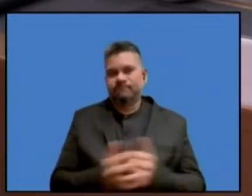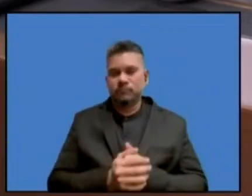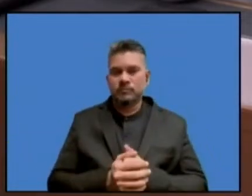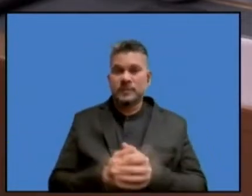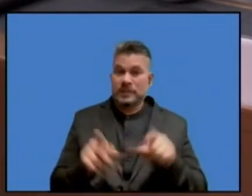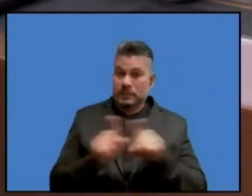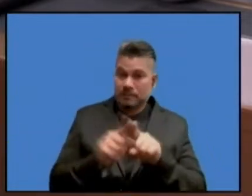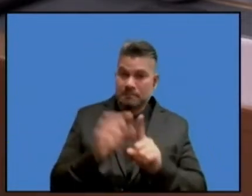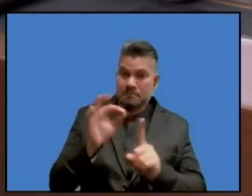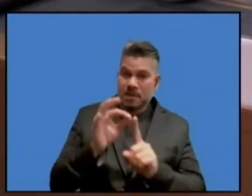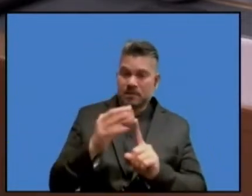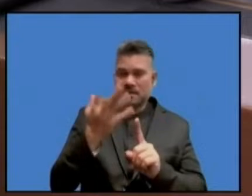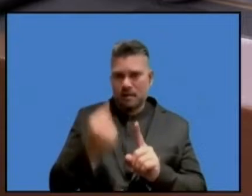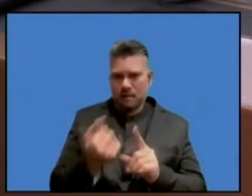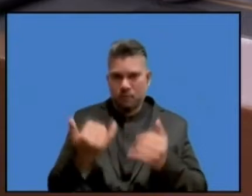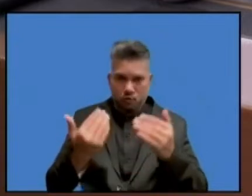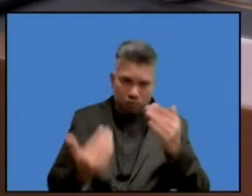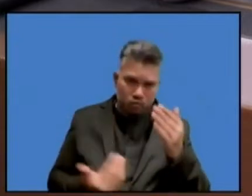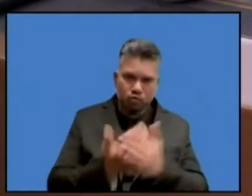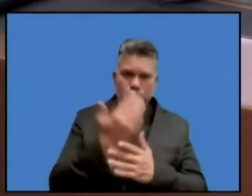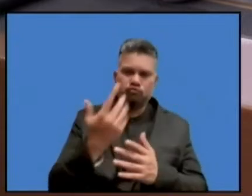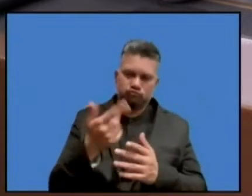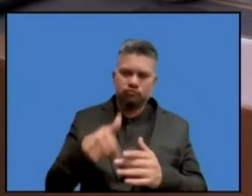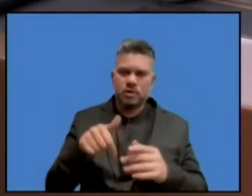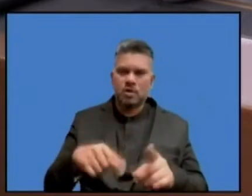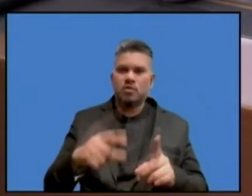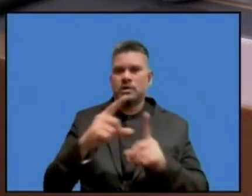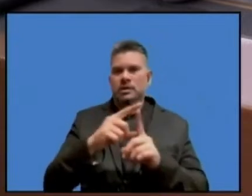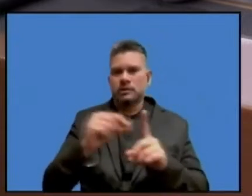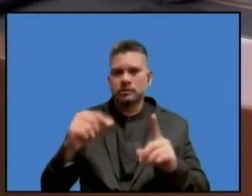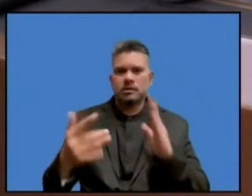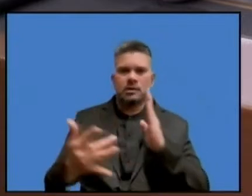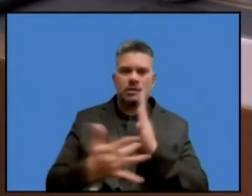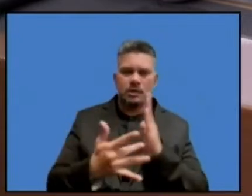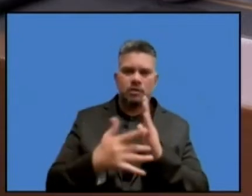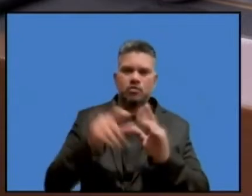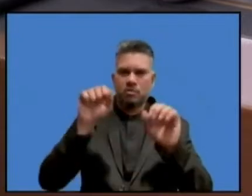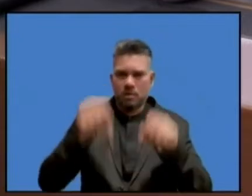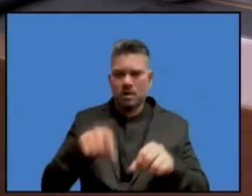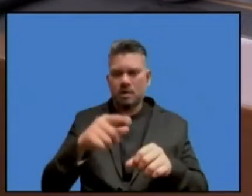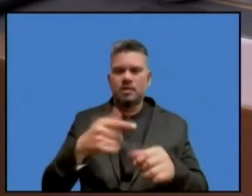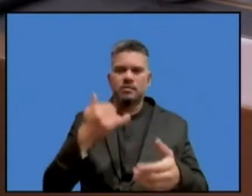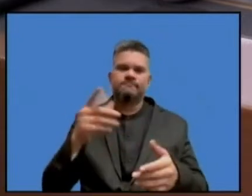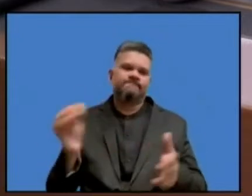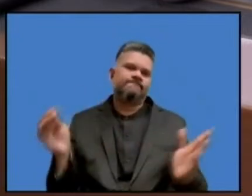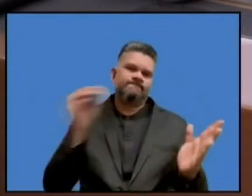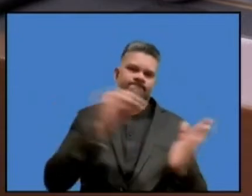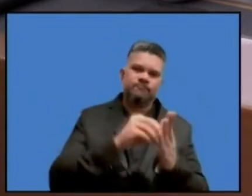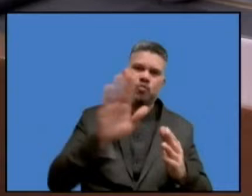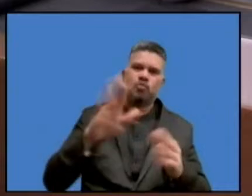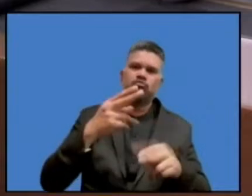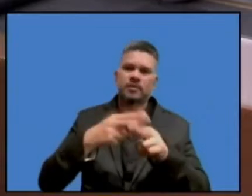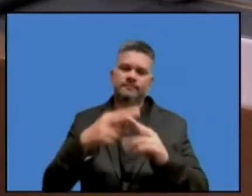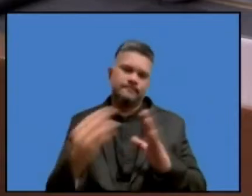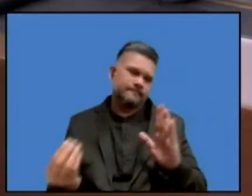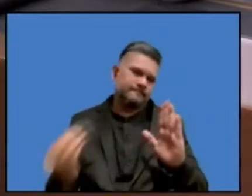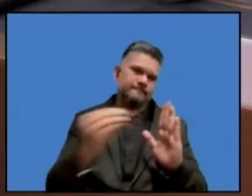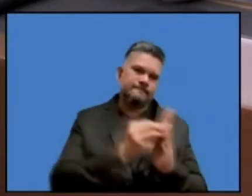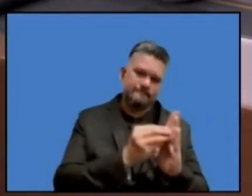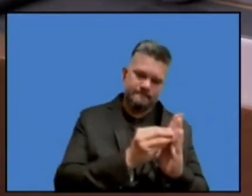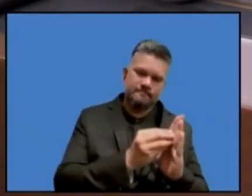digitized registration at Protectorate of Immigrant Office to minimize human interference. Thank